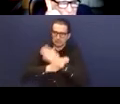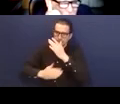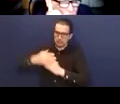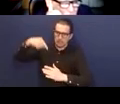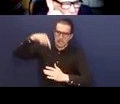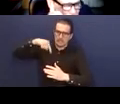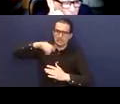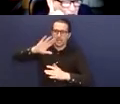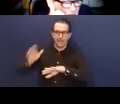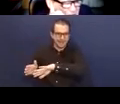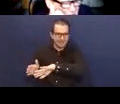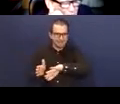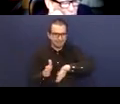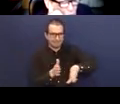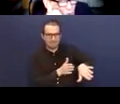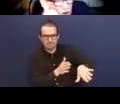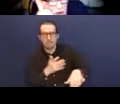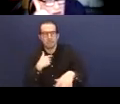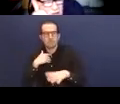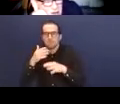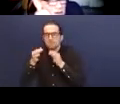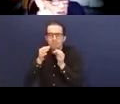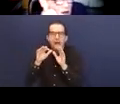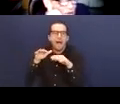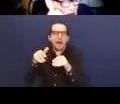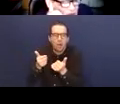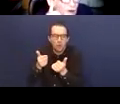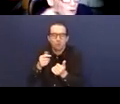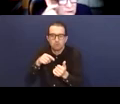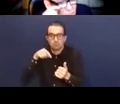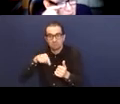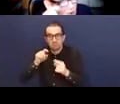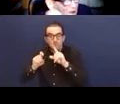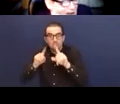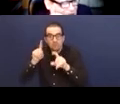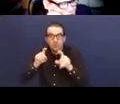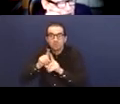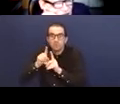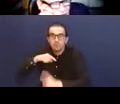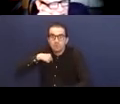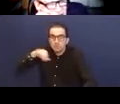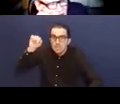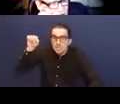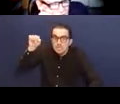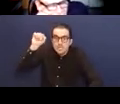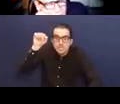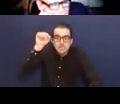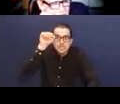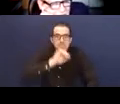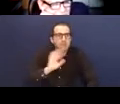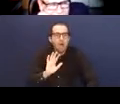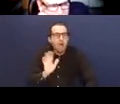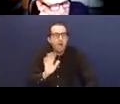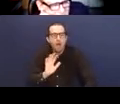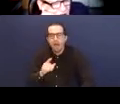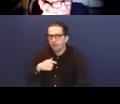usually randomized. So you put all the names of households, maybe on the electoral register, into computer,